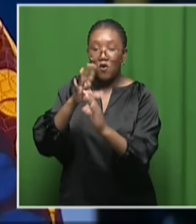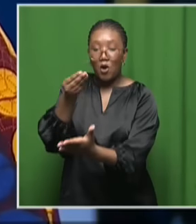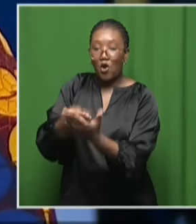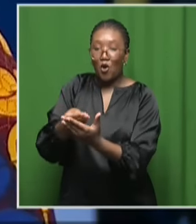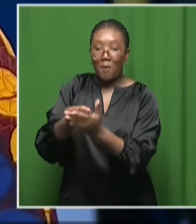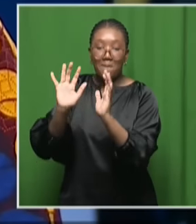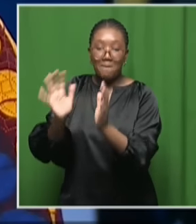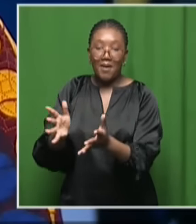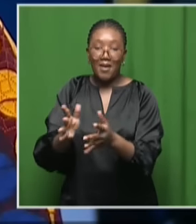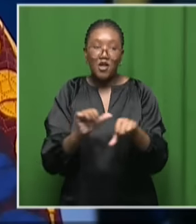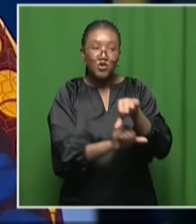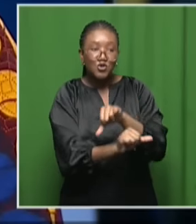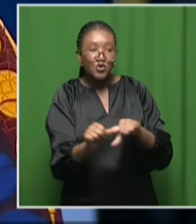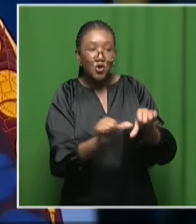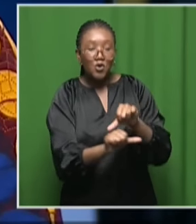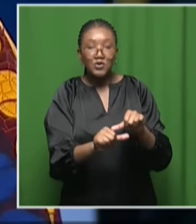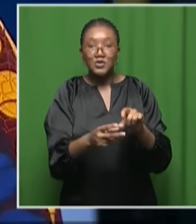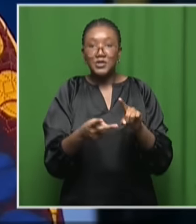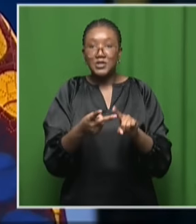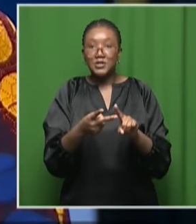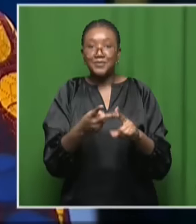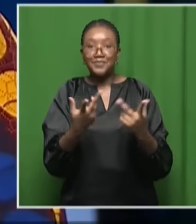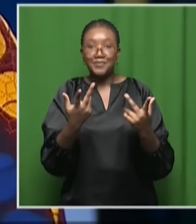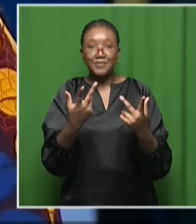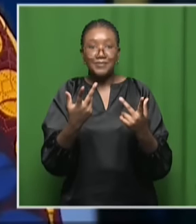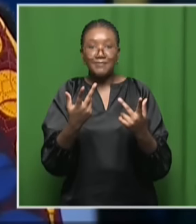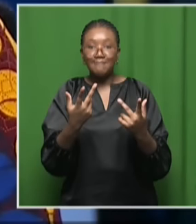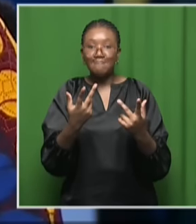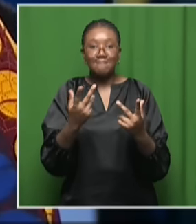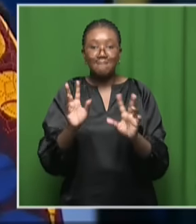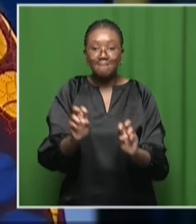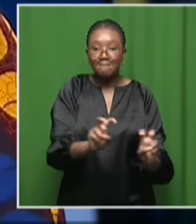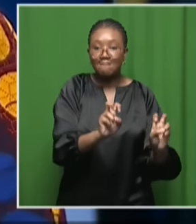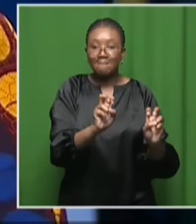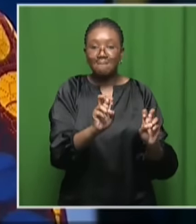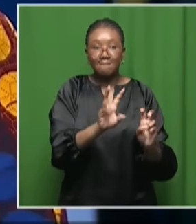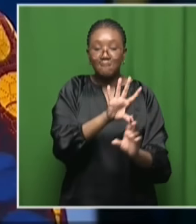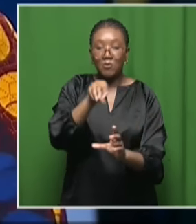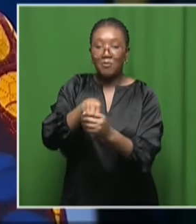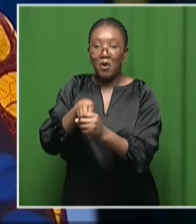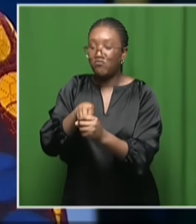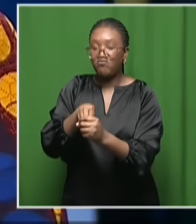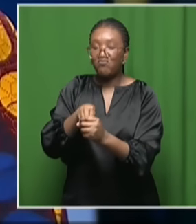much more specifically on the finance issues, which are the traditional,